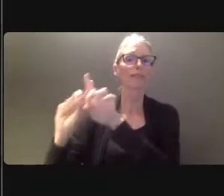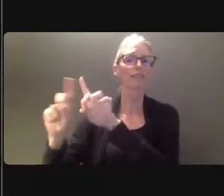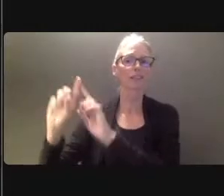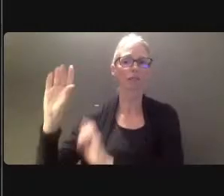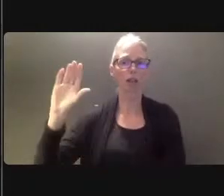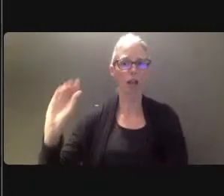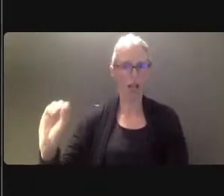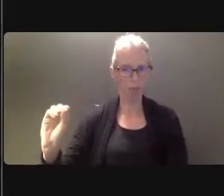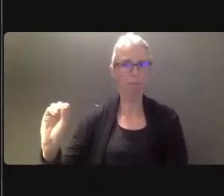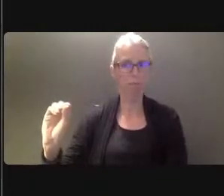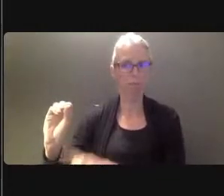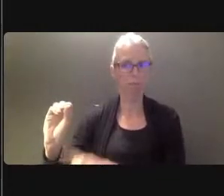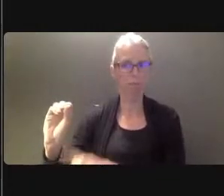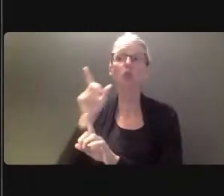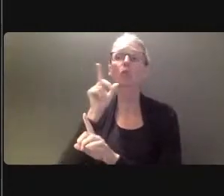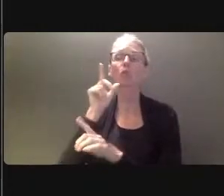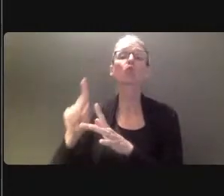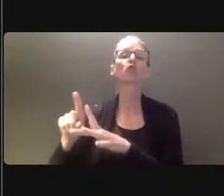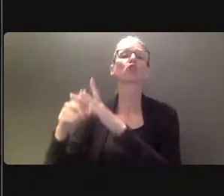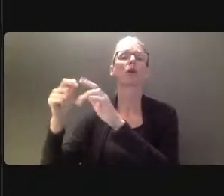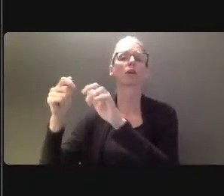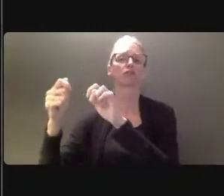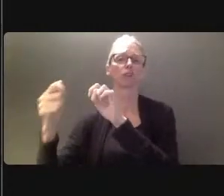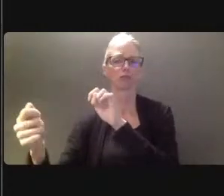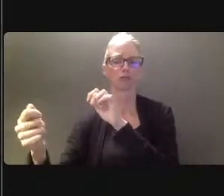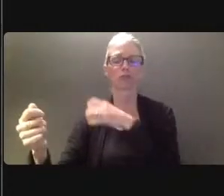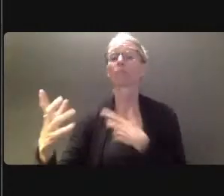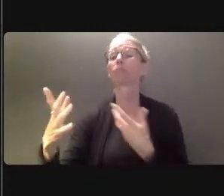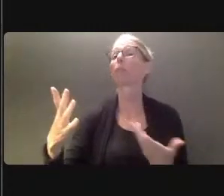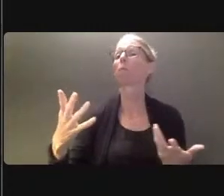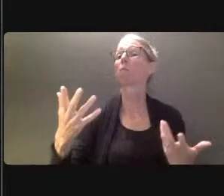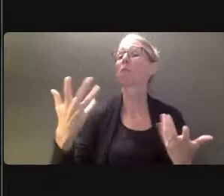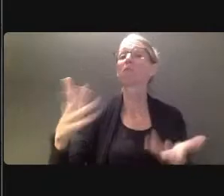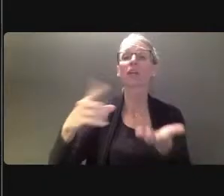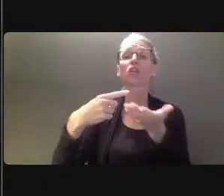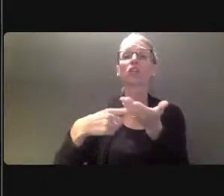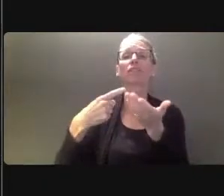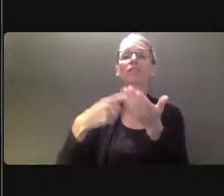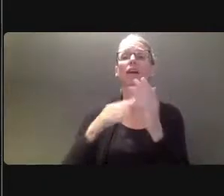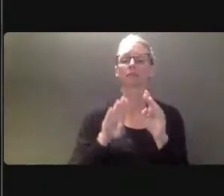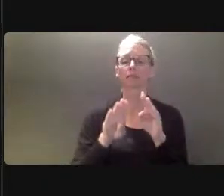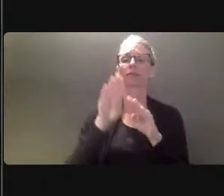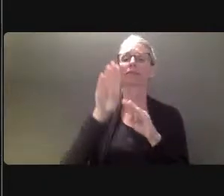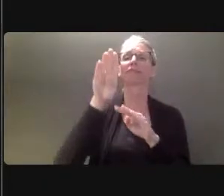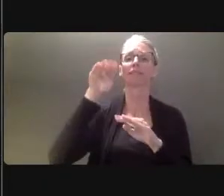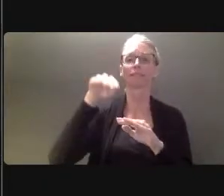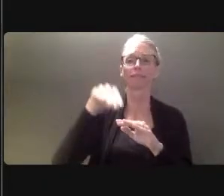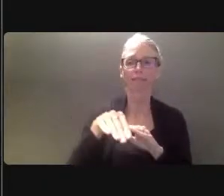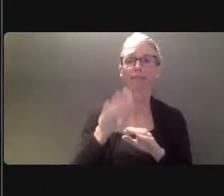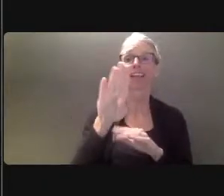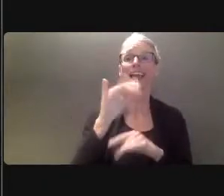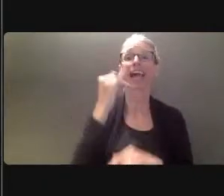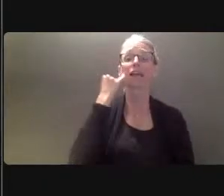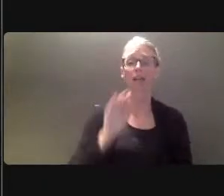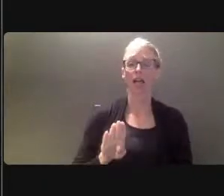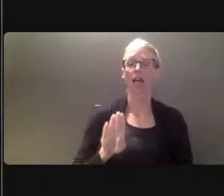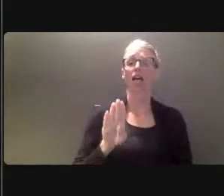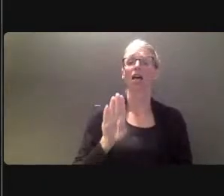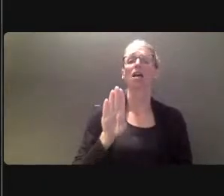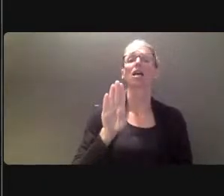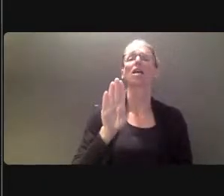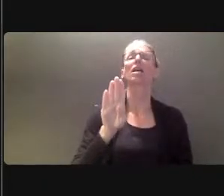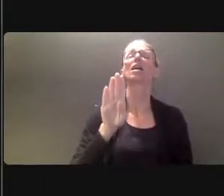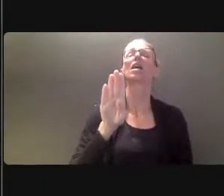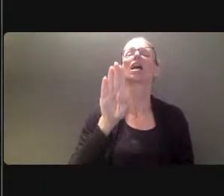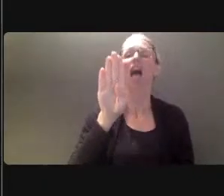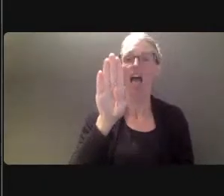All right, yeah, if it's a very steep incline, then whatever electrical device that I've got that day, or if I don't, it's still going to be